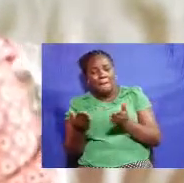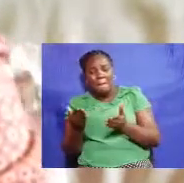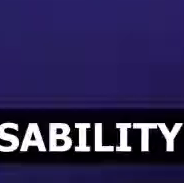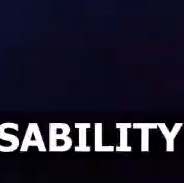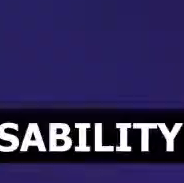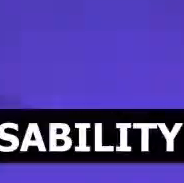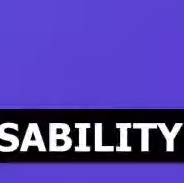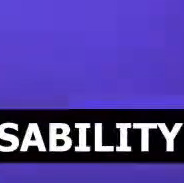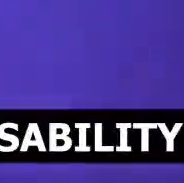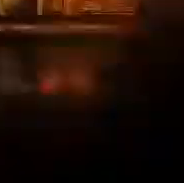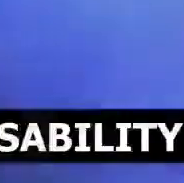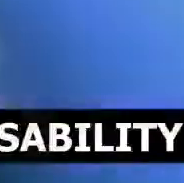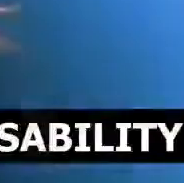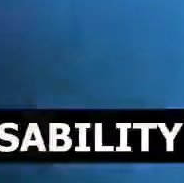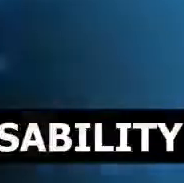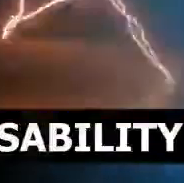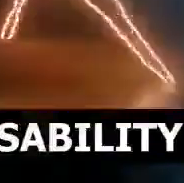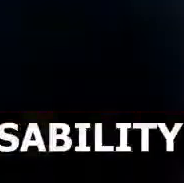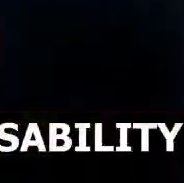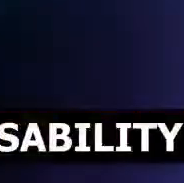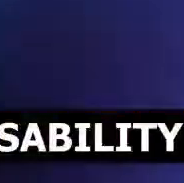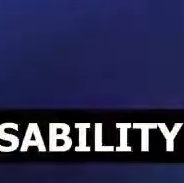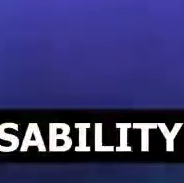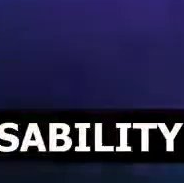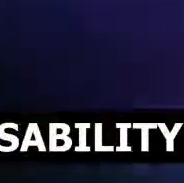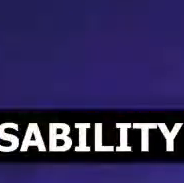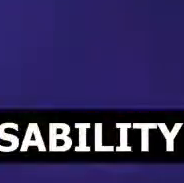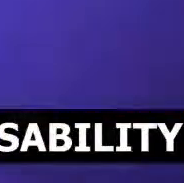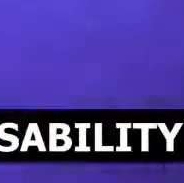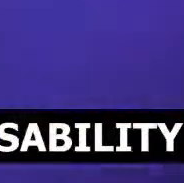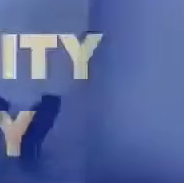out. H4P, celebrating 10